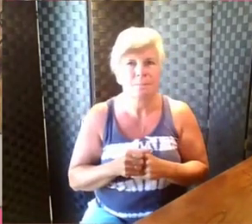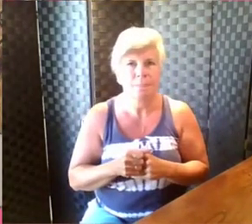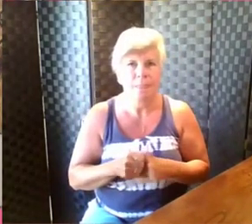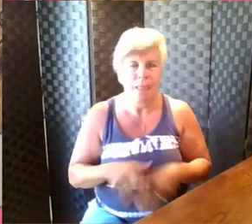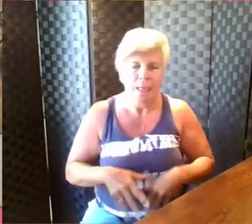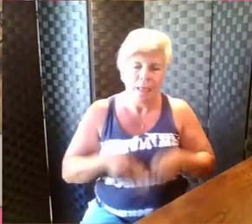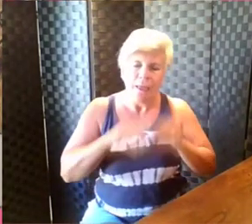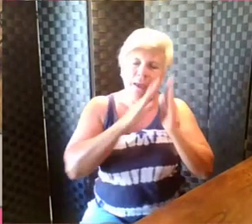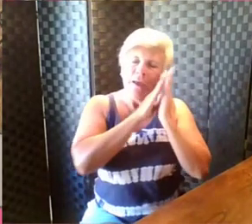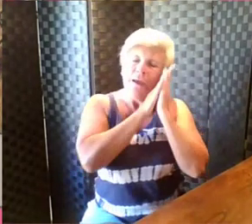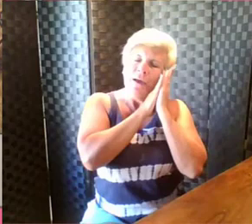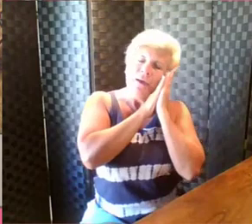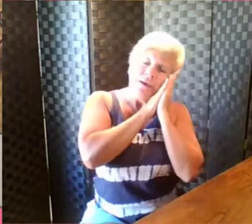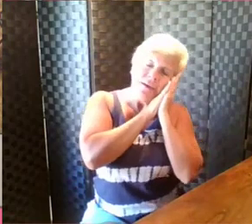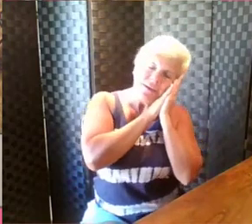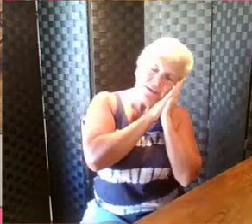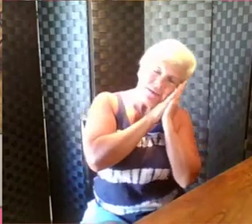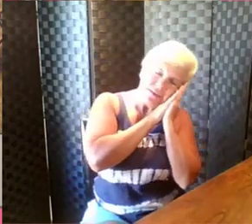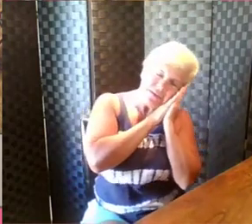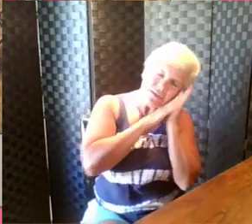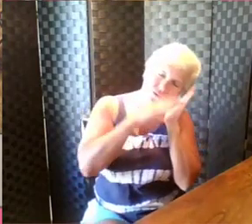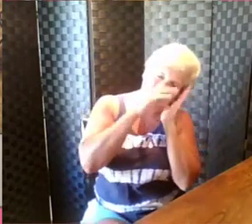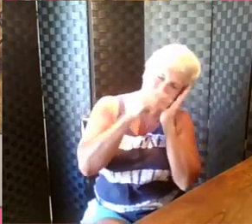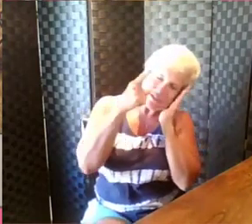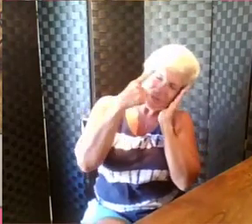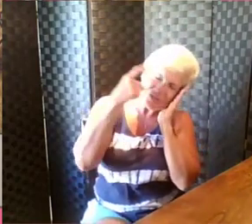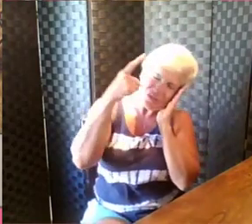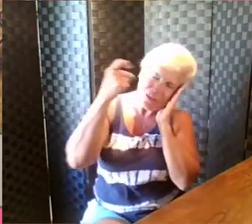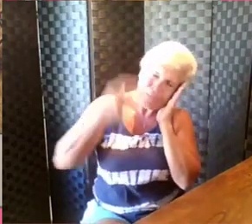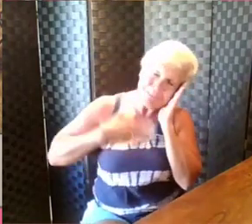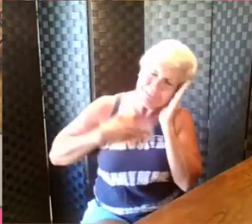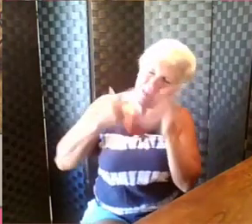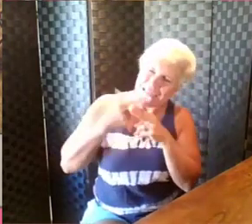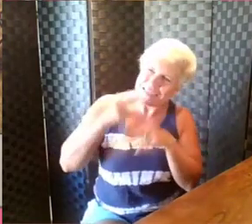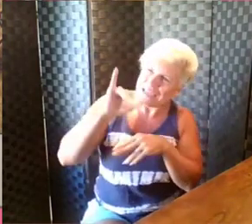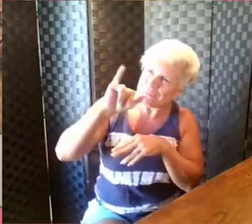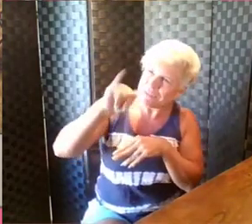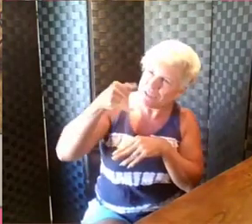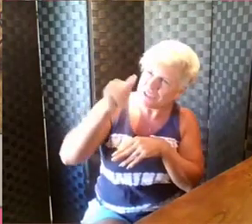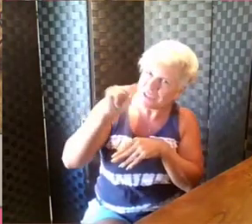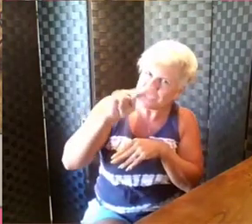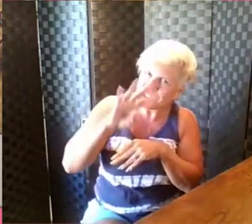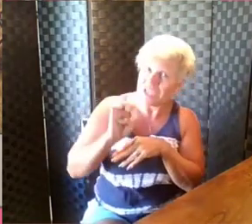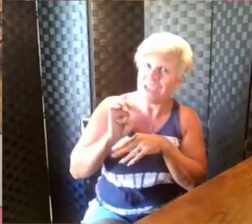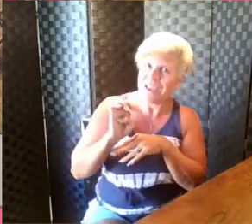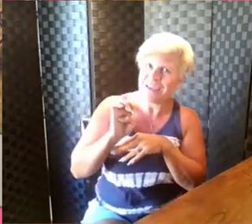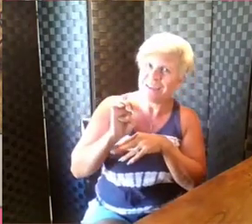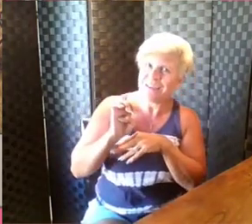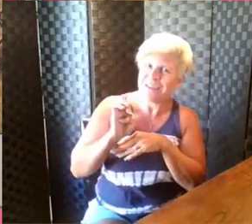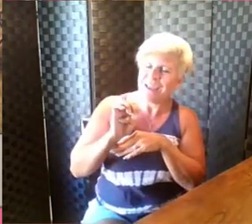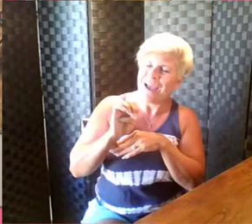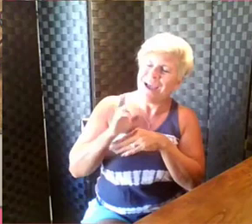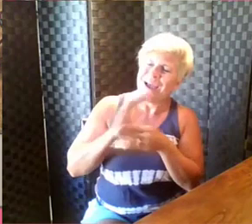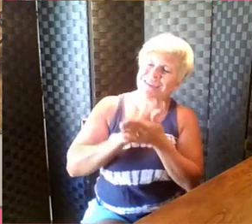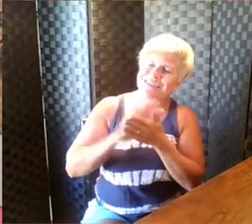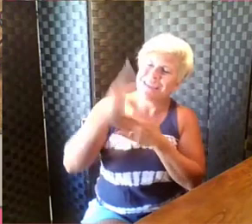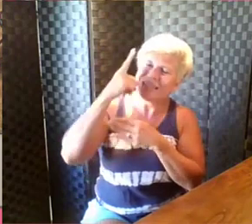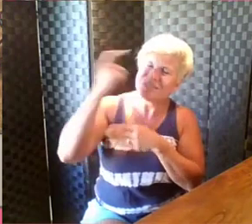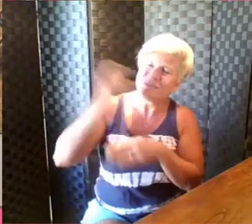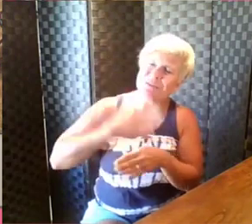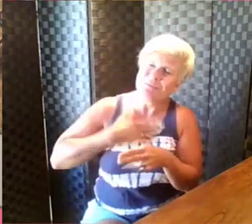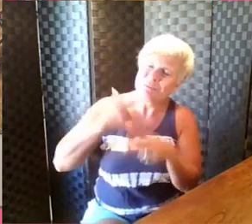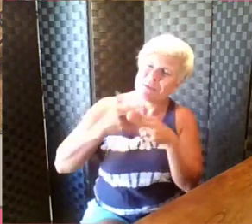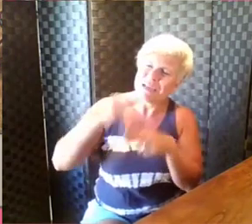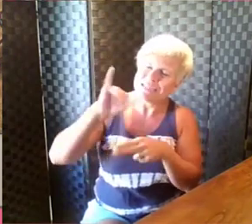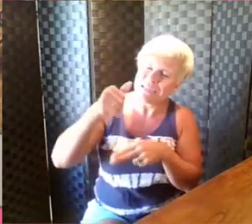That night, Chrysanthemum dreamed that her name was Jane. It was an extremely pleasant dream.